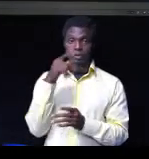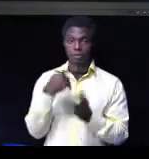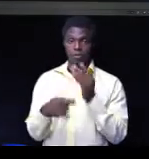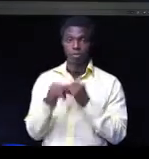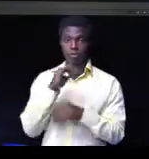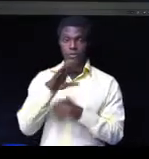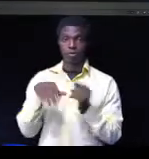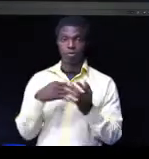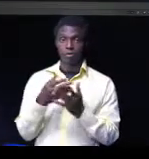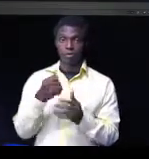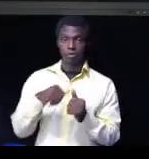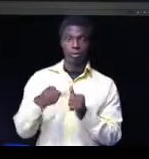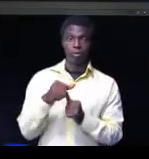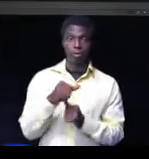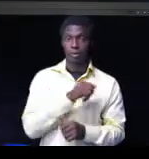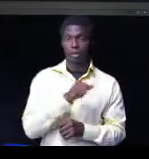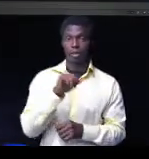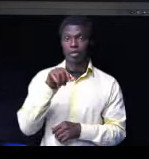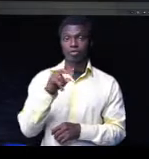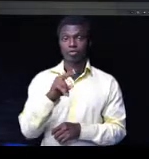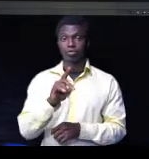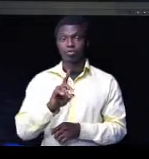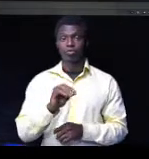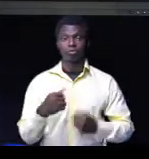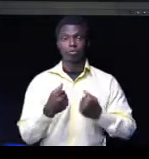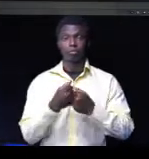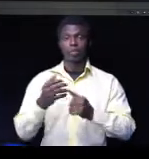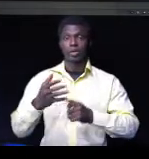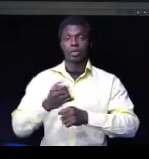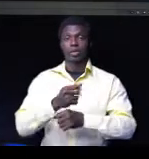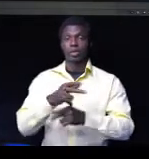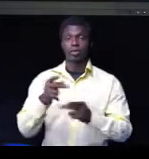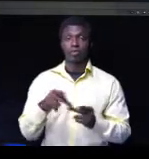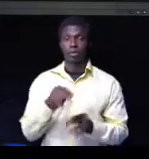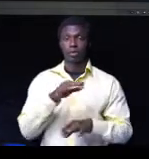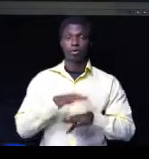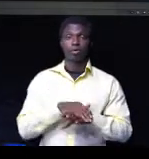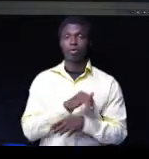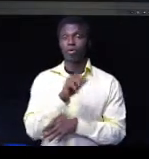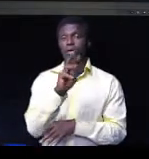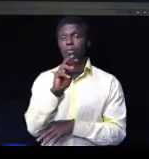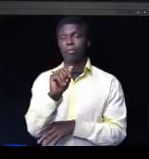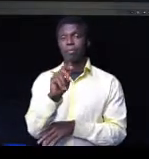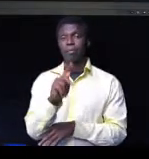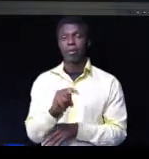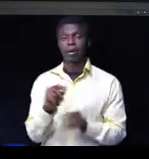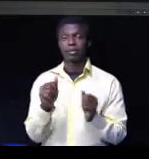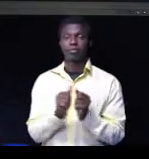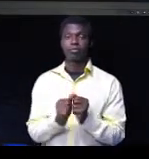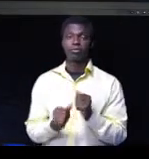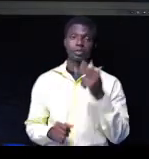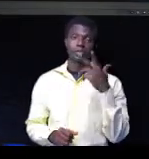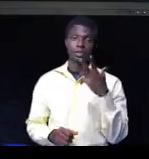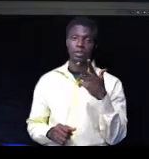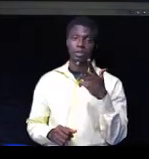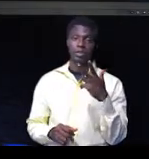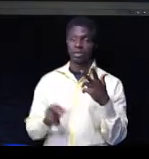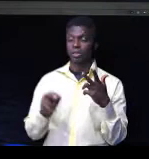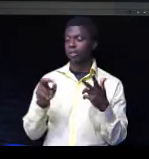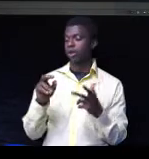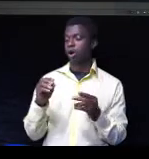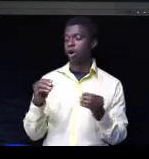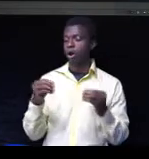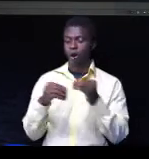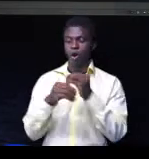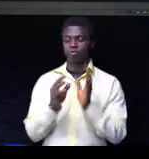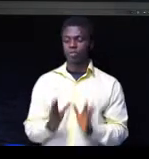see what it's all about. A judo match takes place on a mat with 3